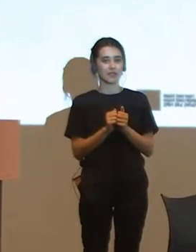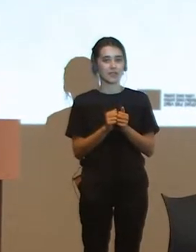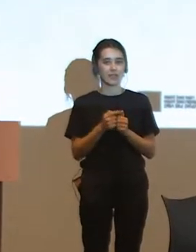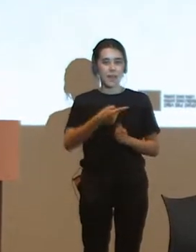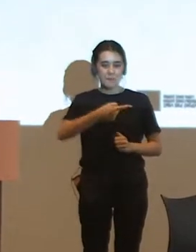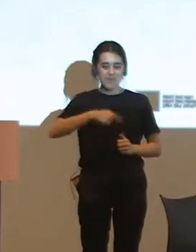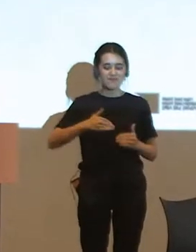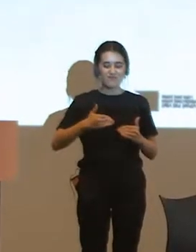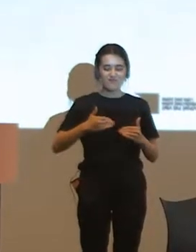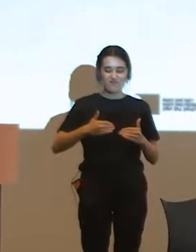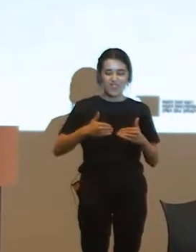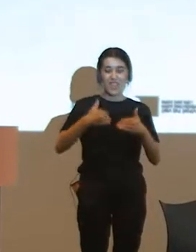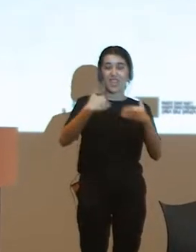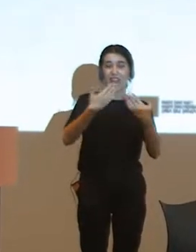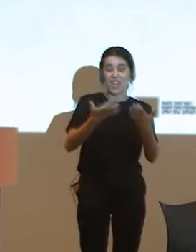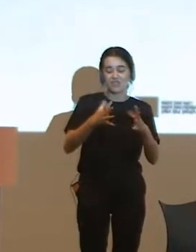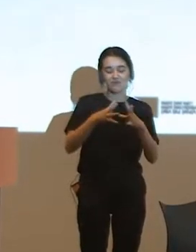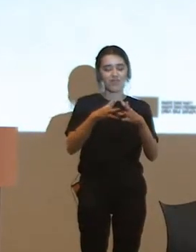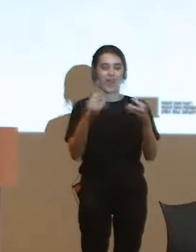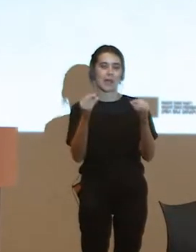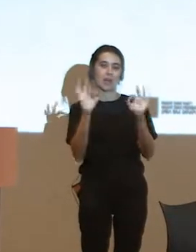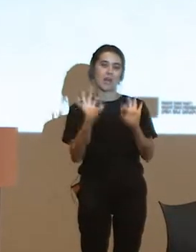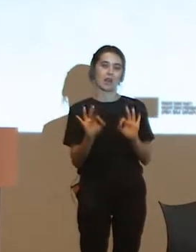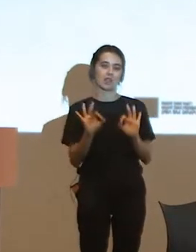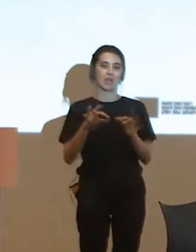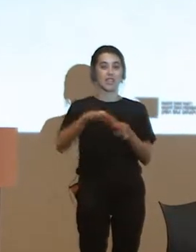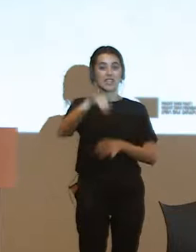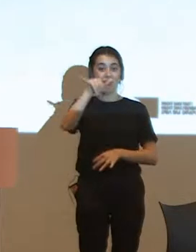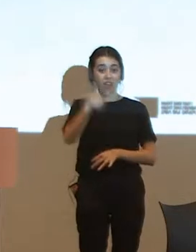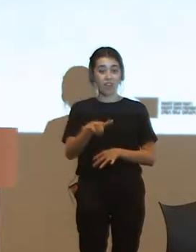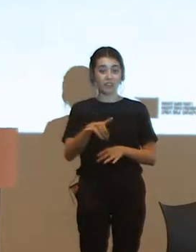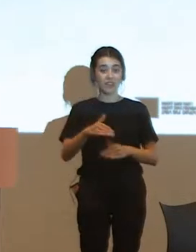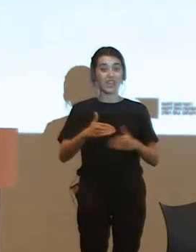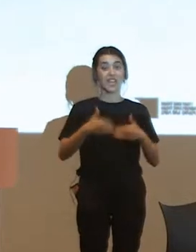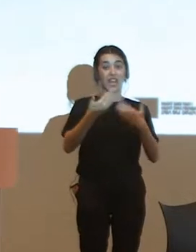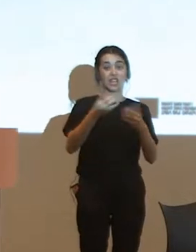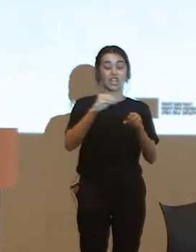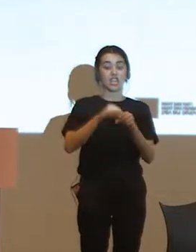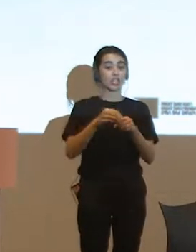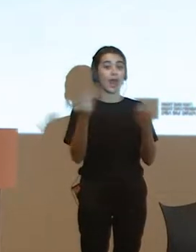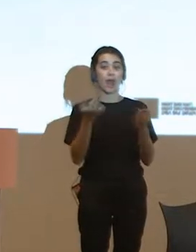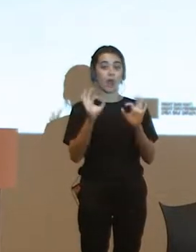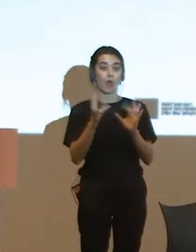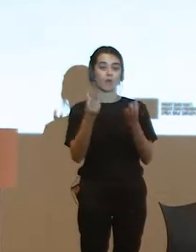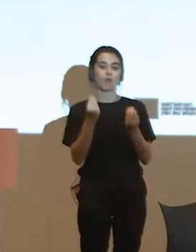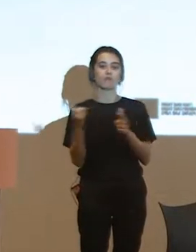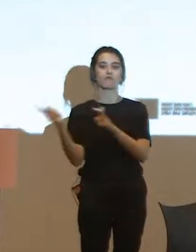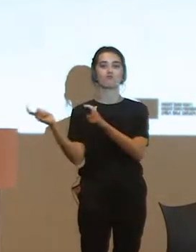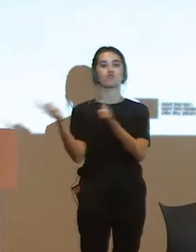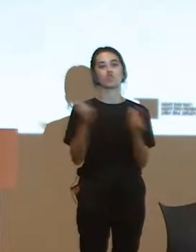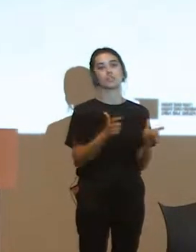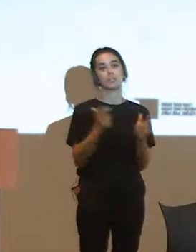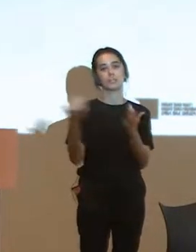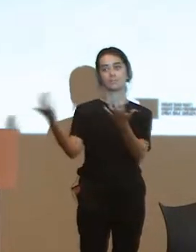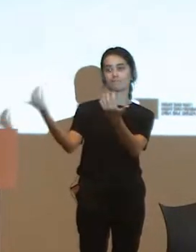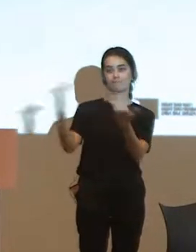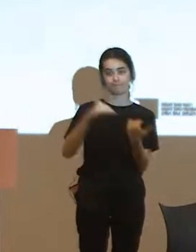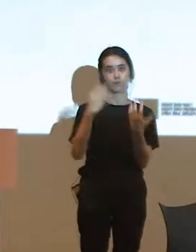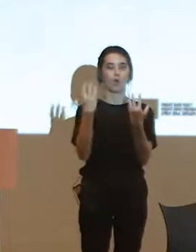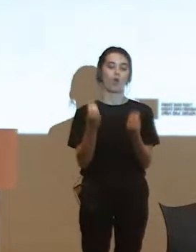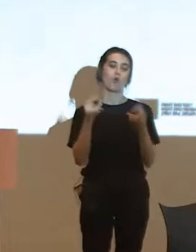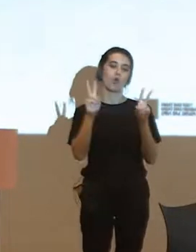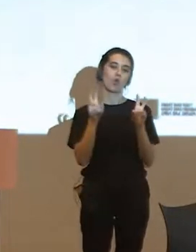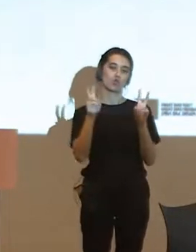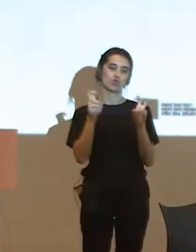unavoidably and with the inequality going on the other one the global issue point is